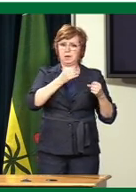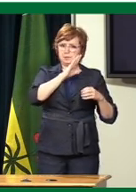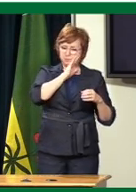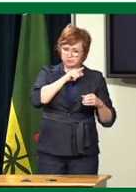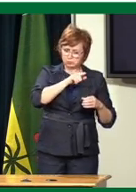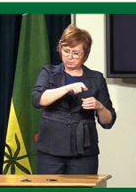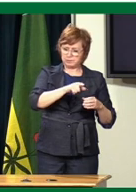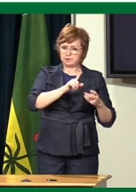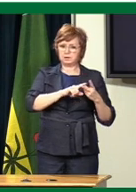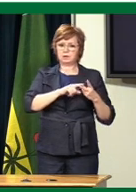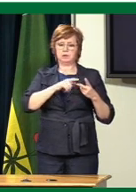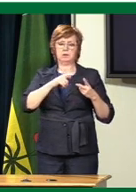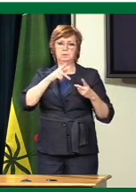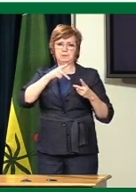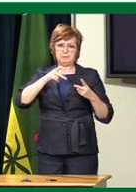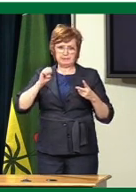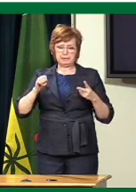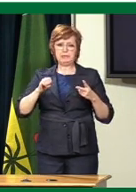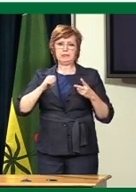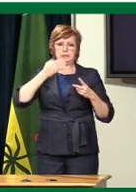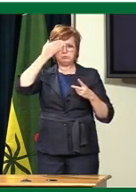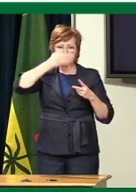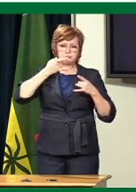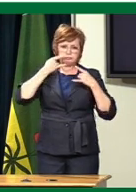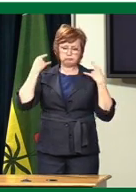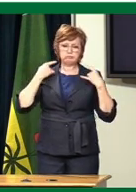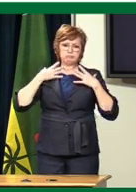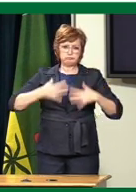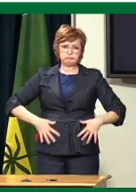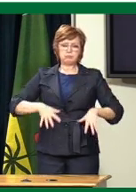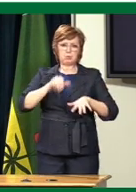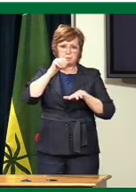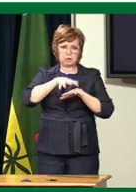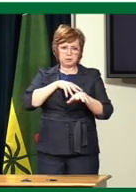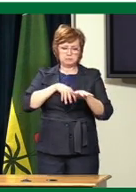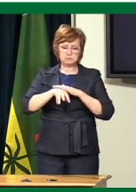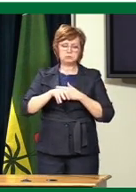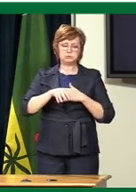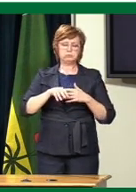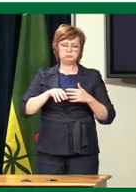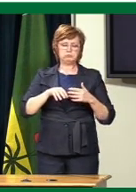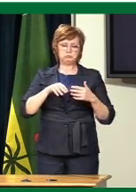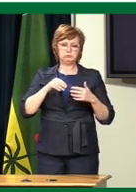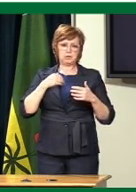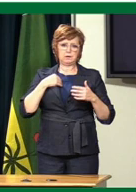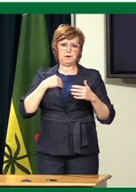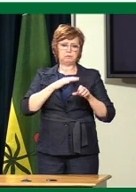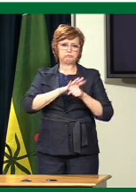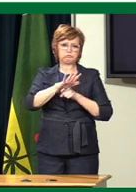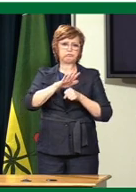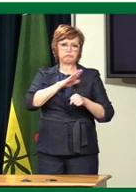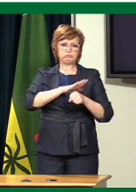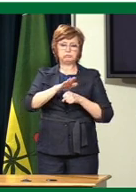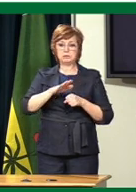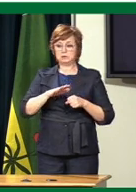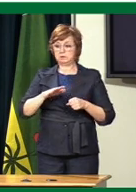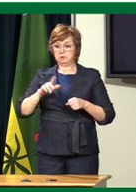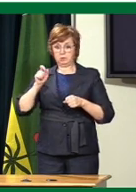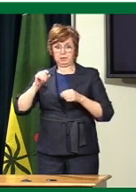system, we can redeploy beds into more acute care or even in ICU as long as we